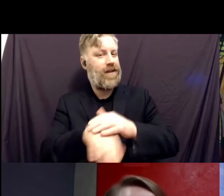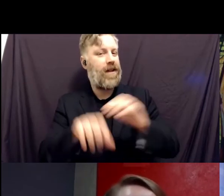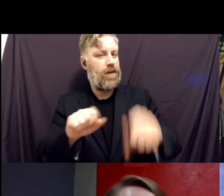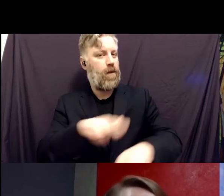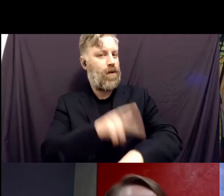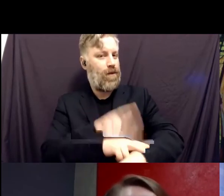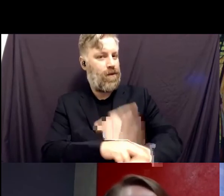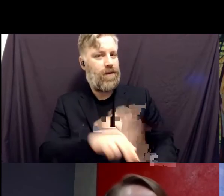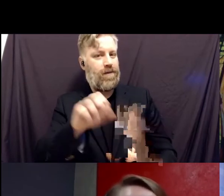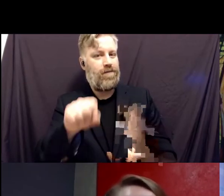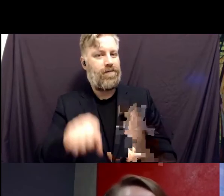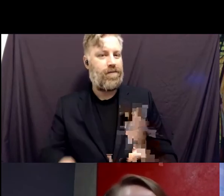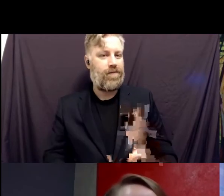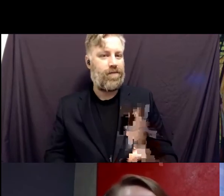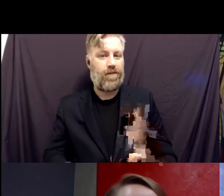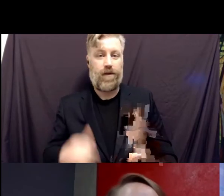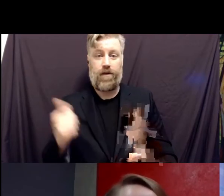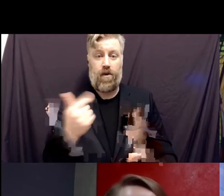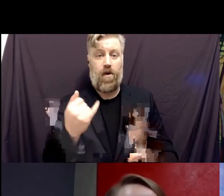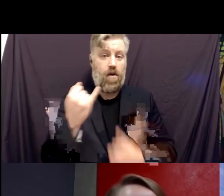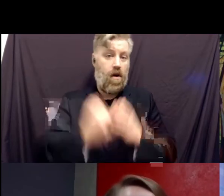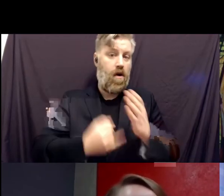artworks I'm working with are all accessible.